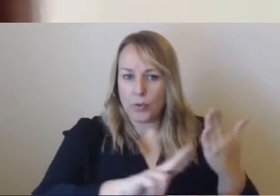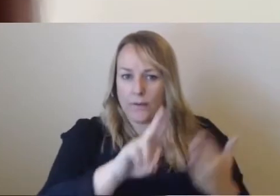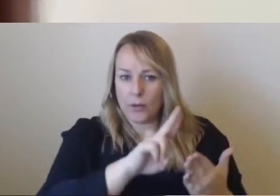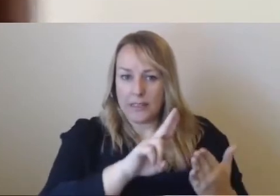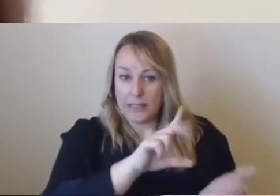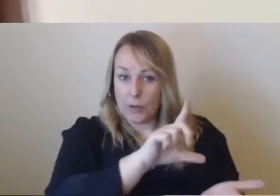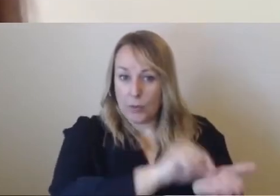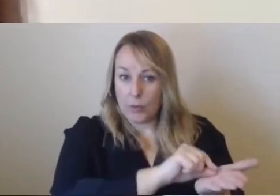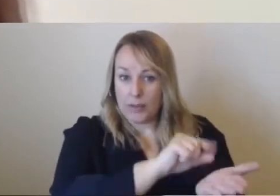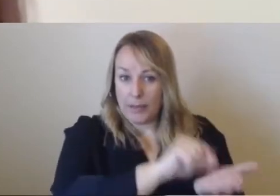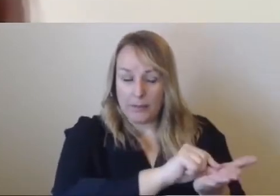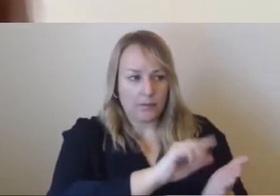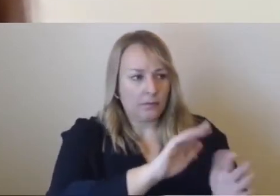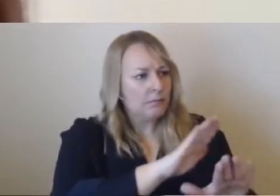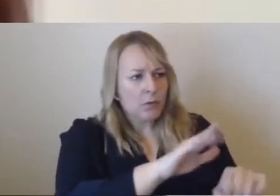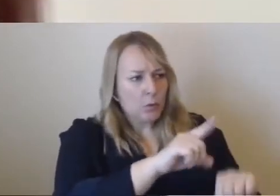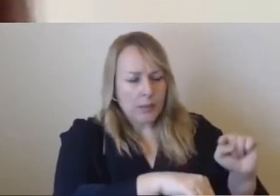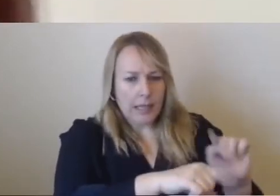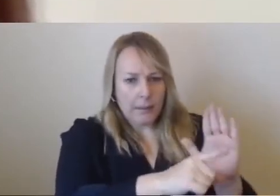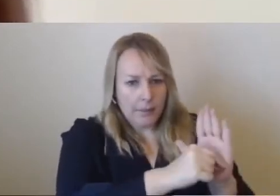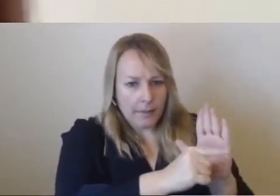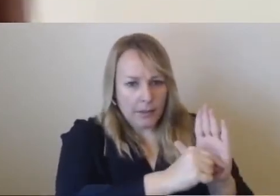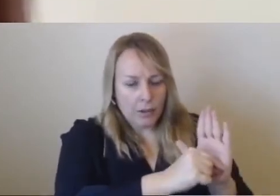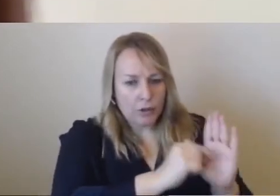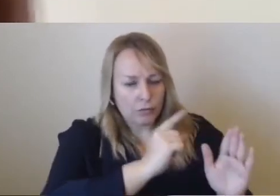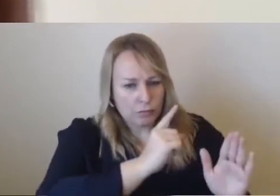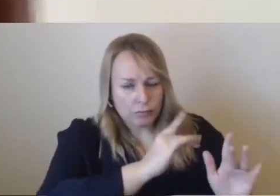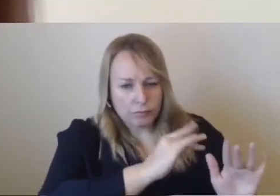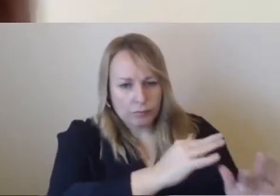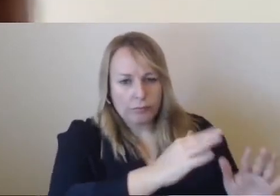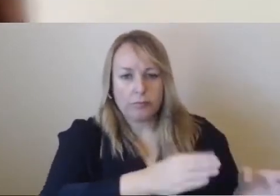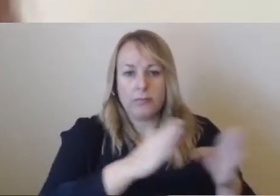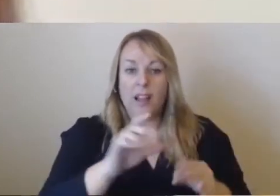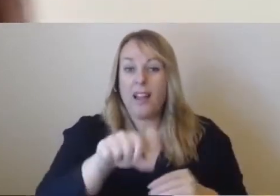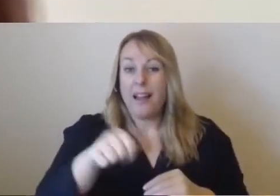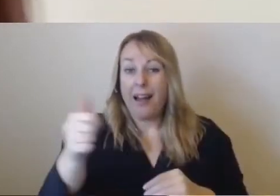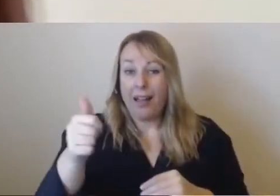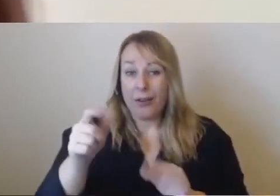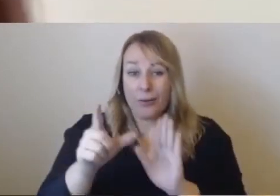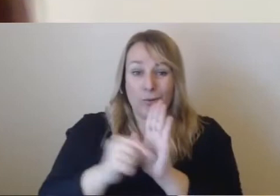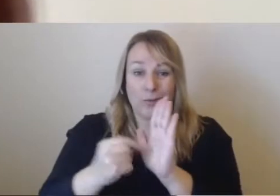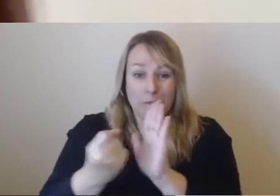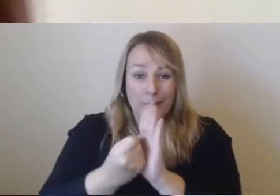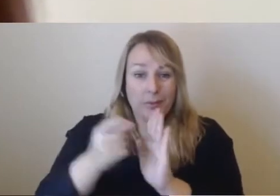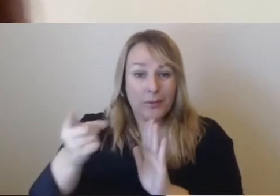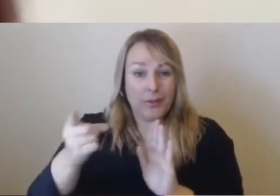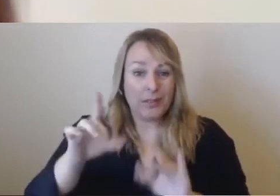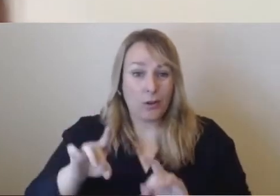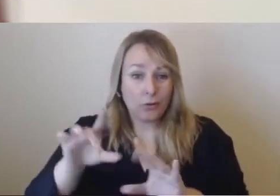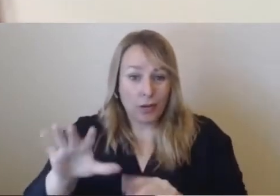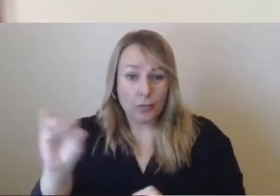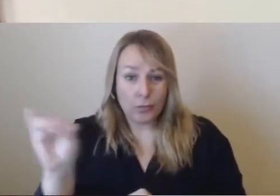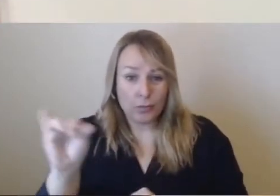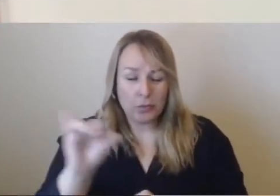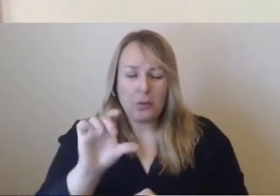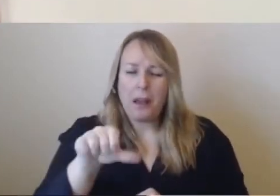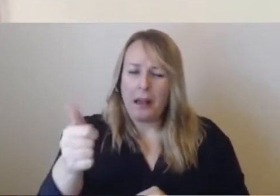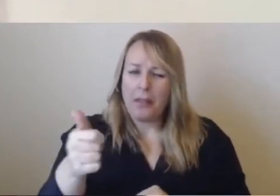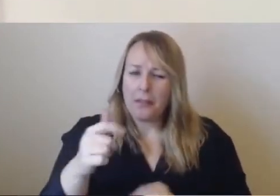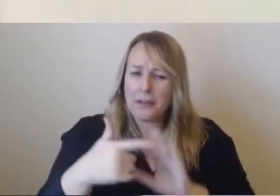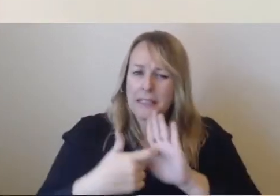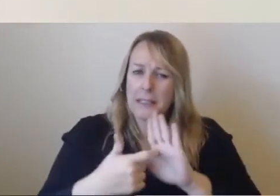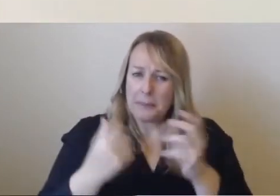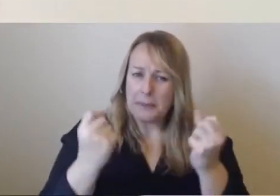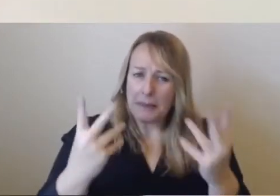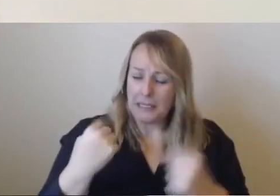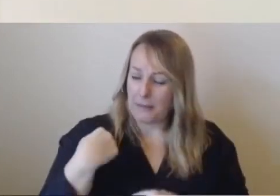certain content. You've seen this type of behavior towards presses in Australia as well. There are many other examples, but I would say over the last